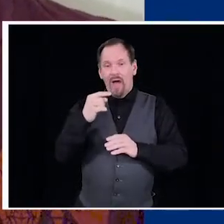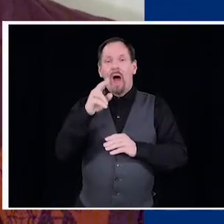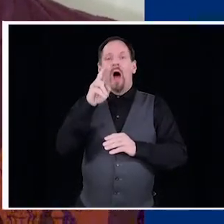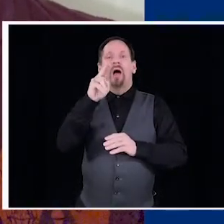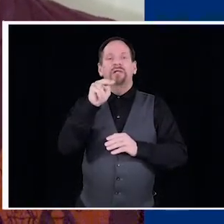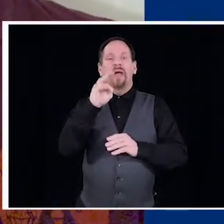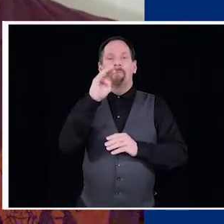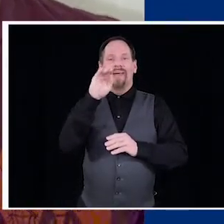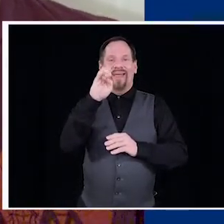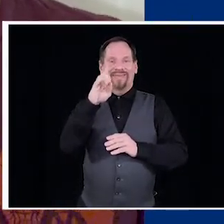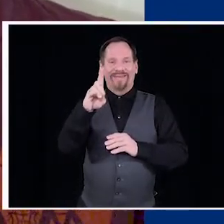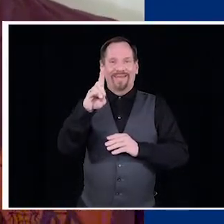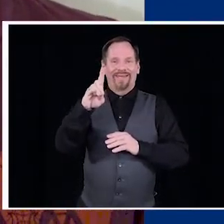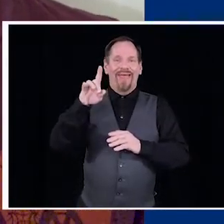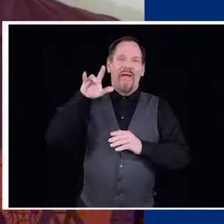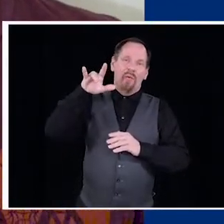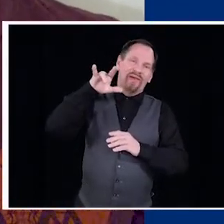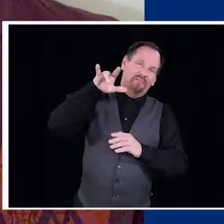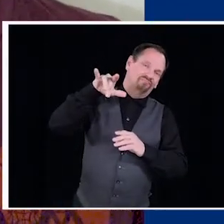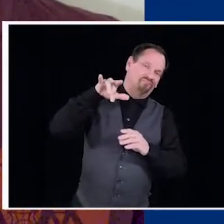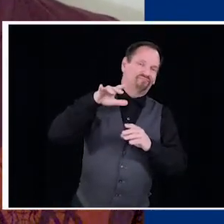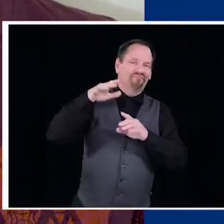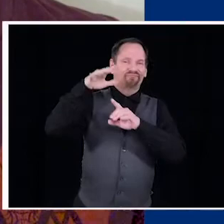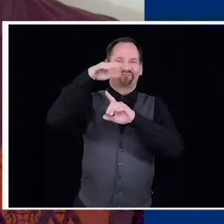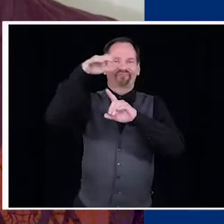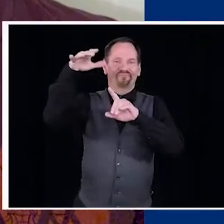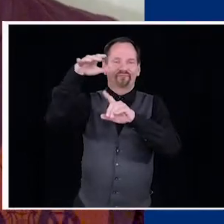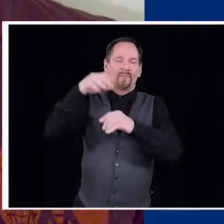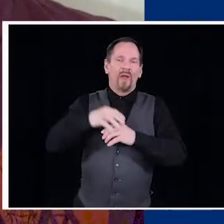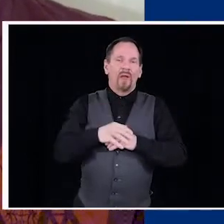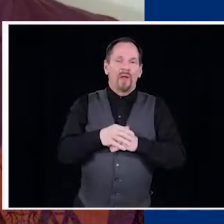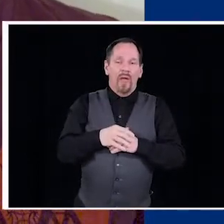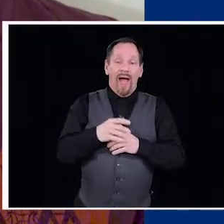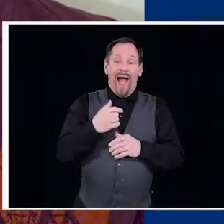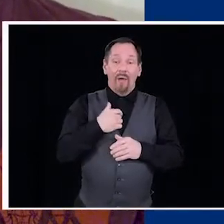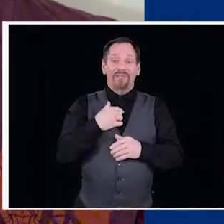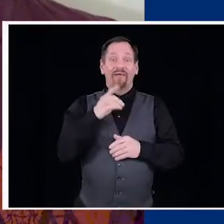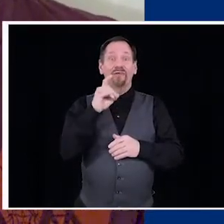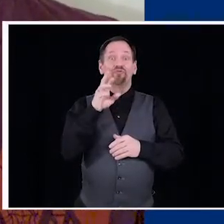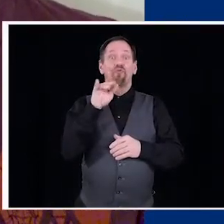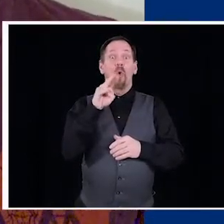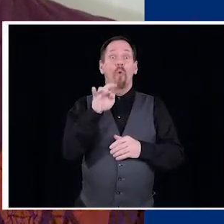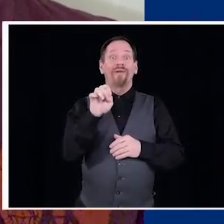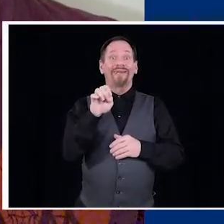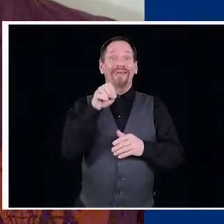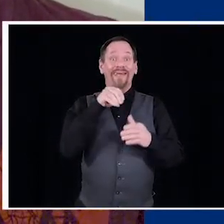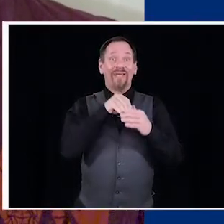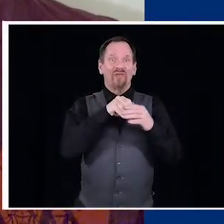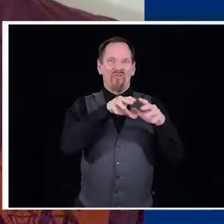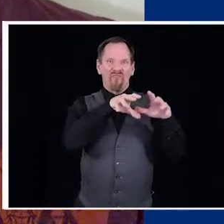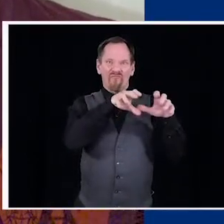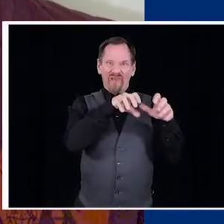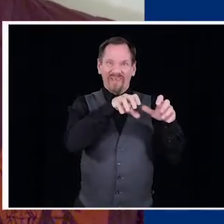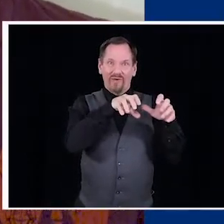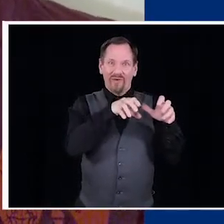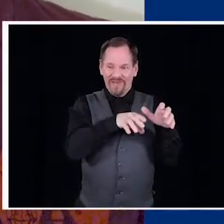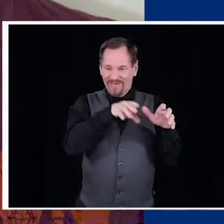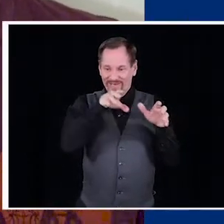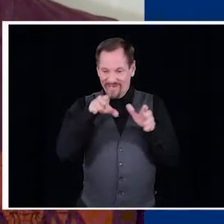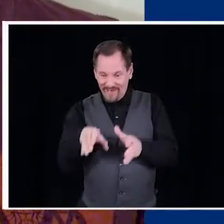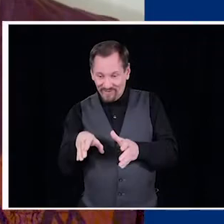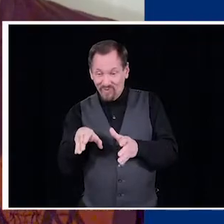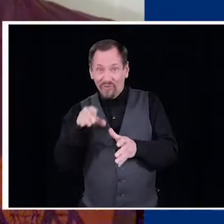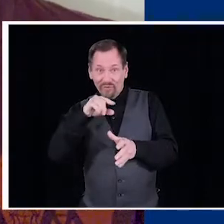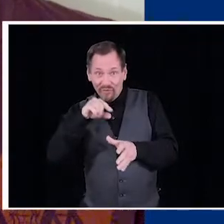aerial vehicles, where over Thanksgiving break I was putting my drone into the freezer right next to our